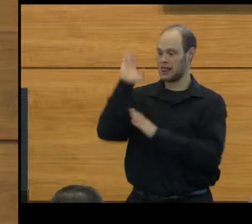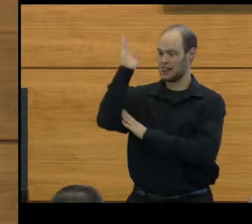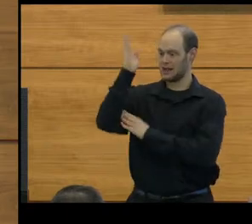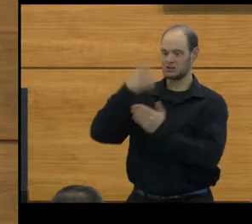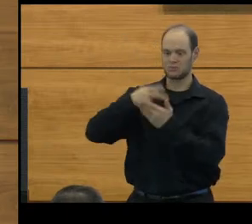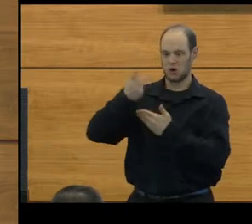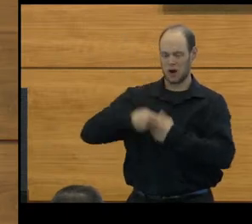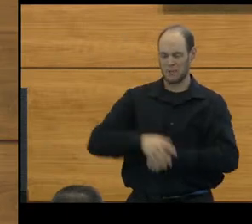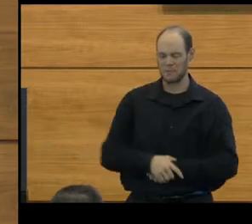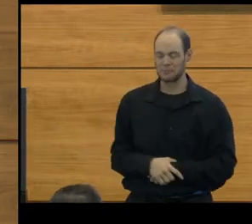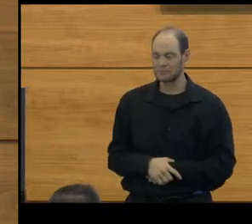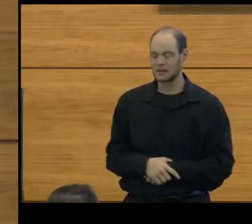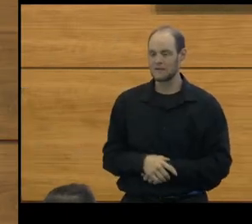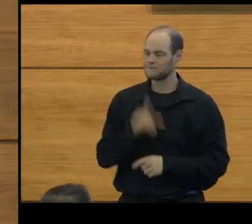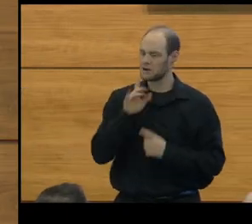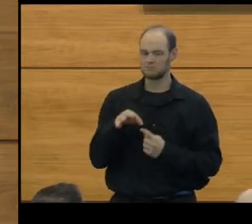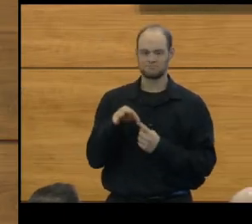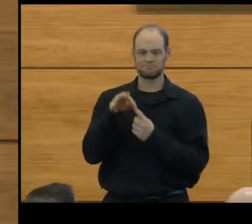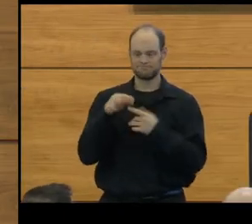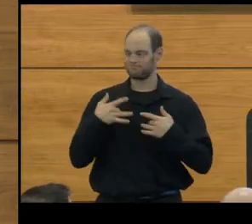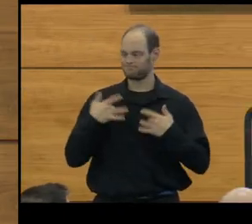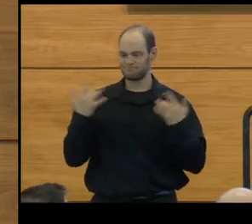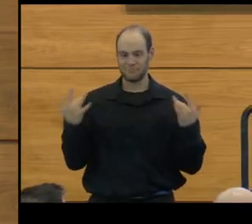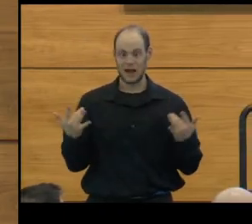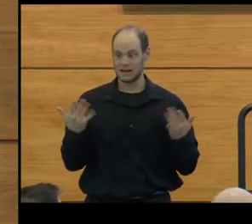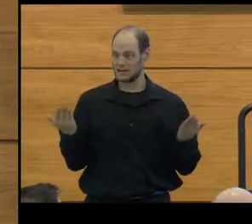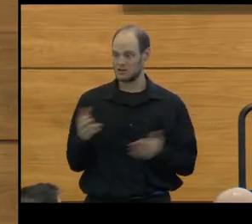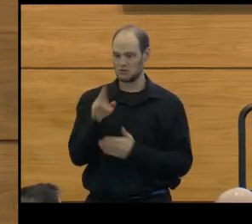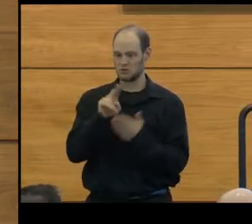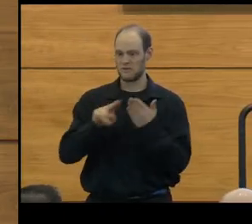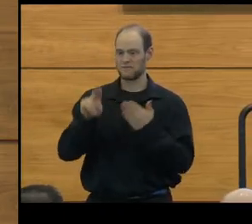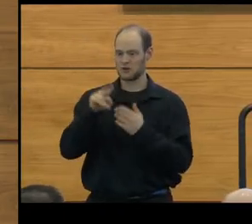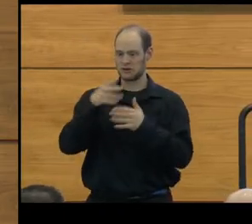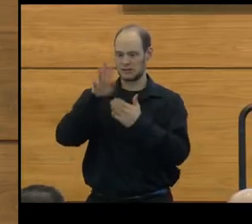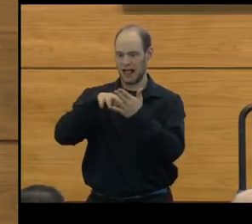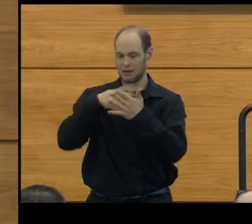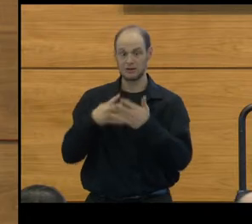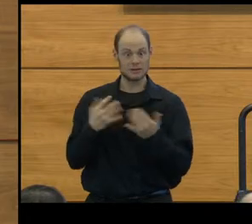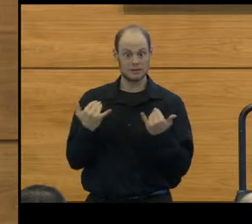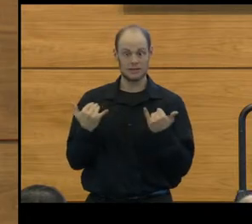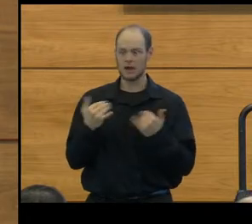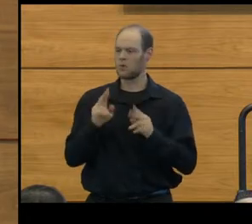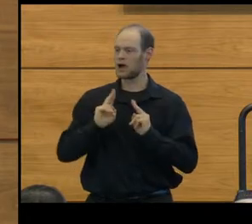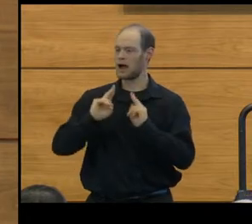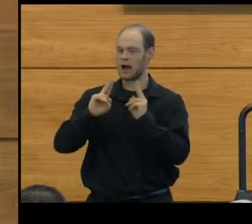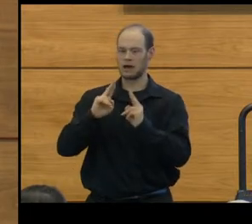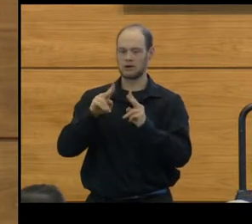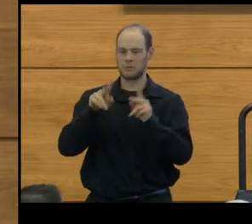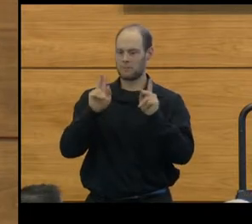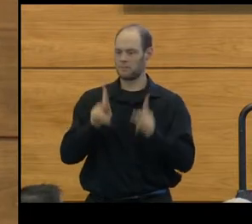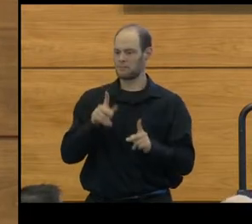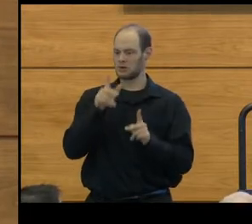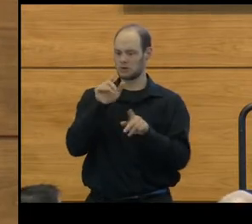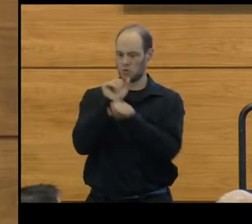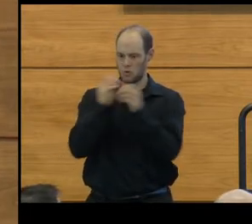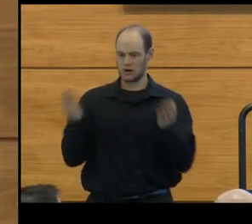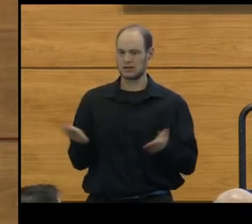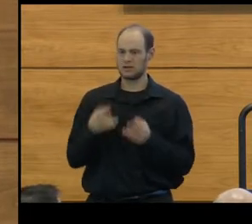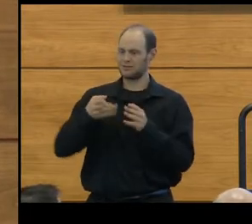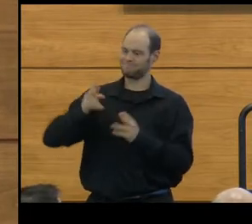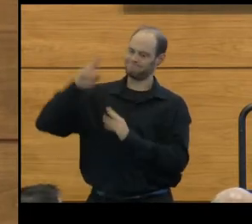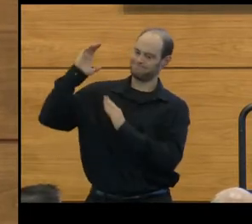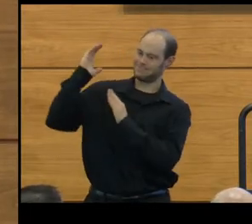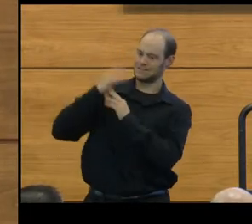lecture. This is a very special event in the university's calendar, the day we honor a colleague with the highest distinction